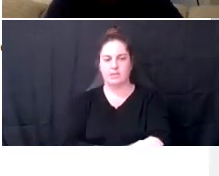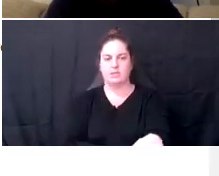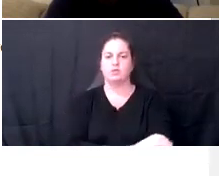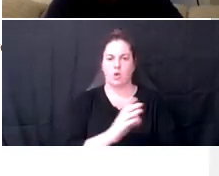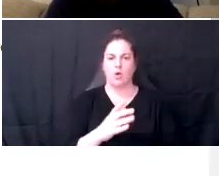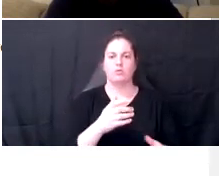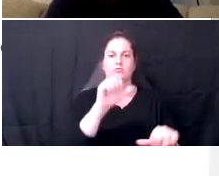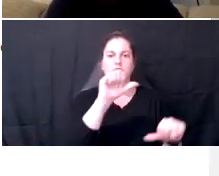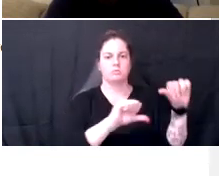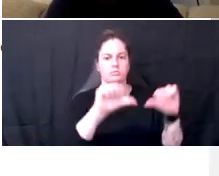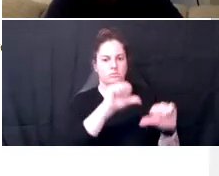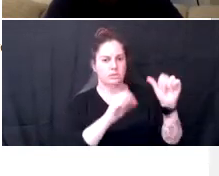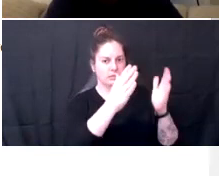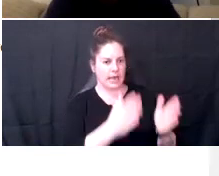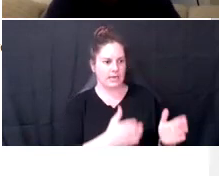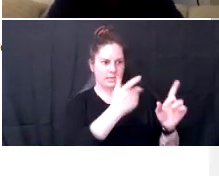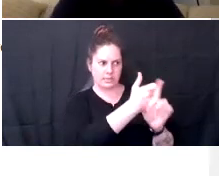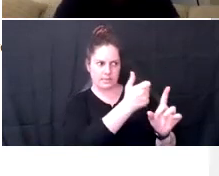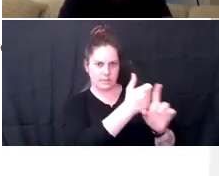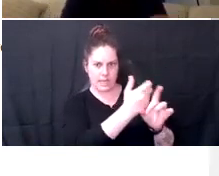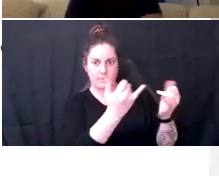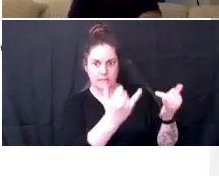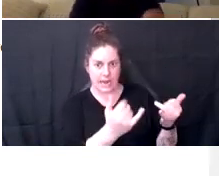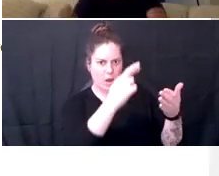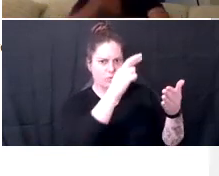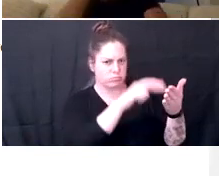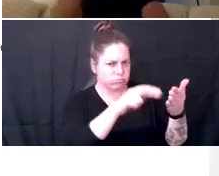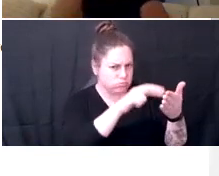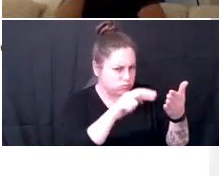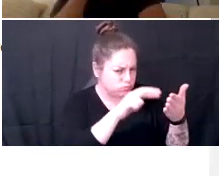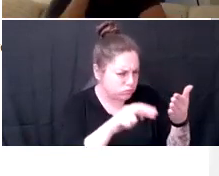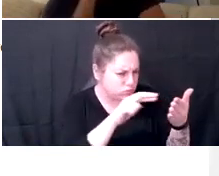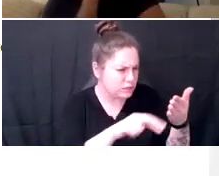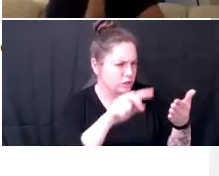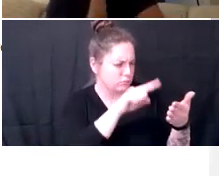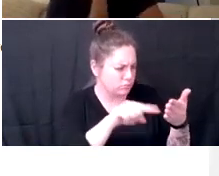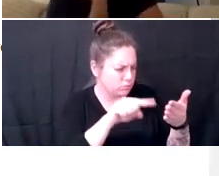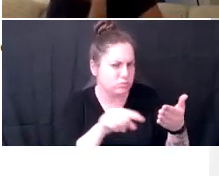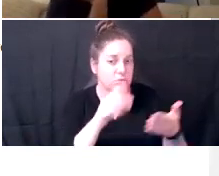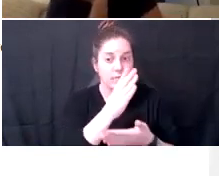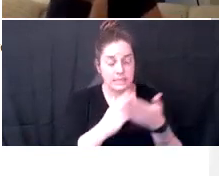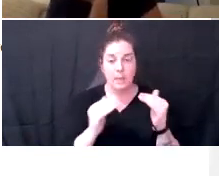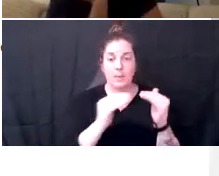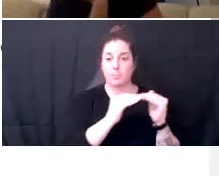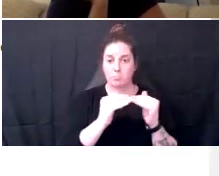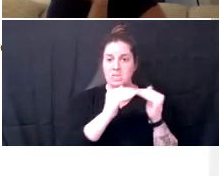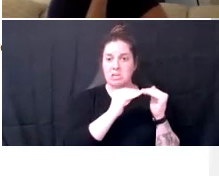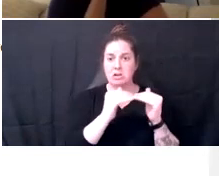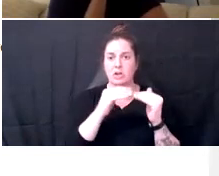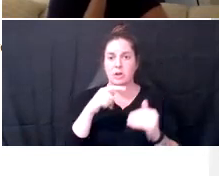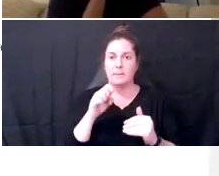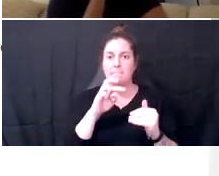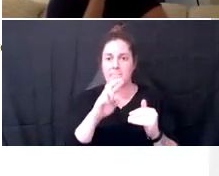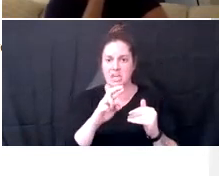out there actively doing research. Some of those scientists are pure scientists, and they want to find